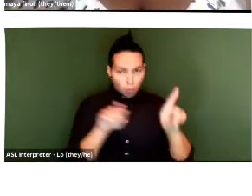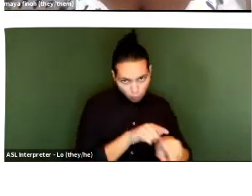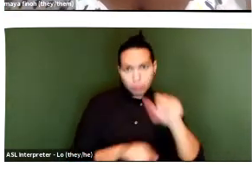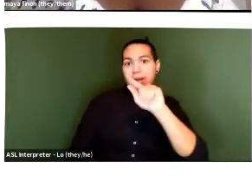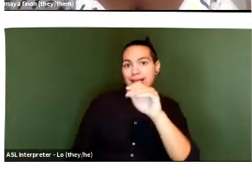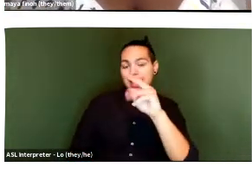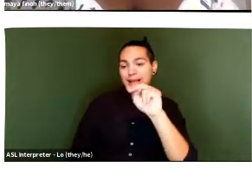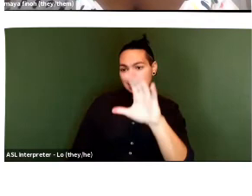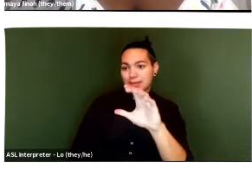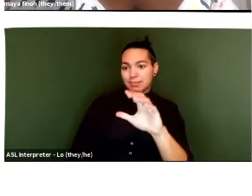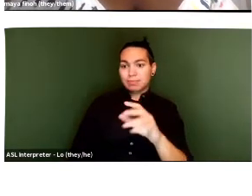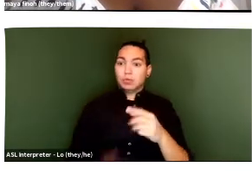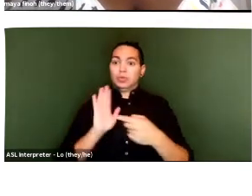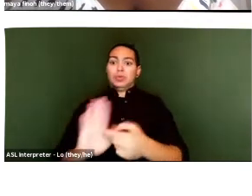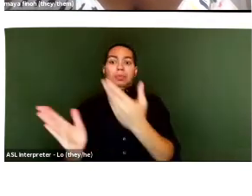Next, please.